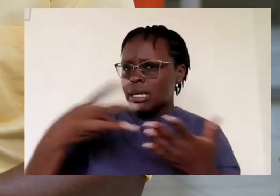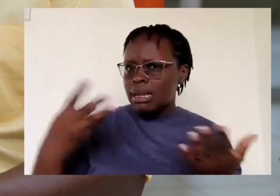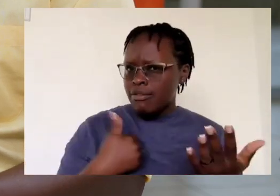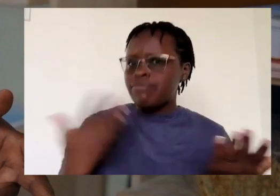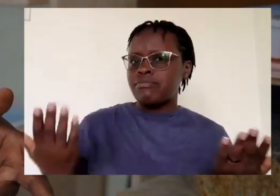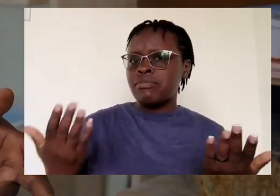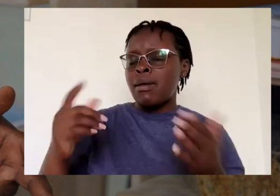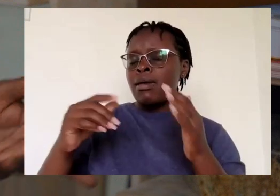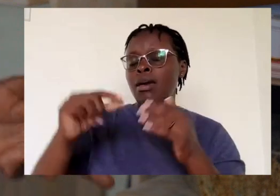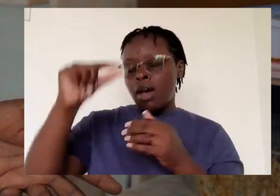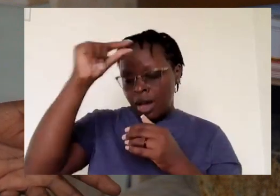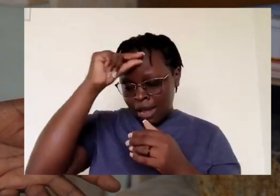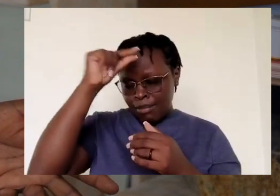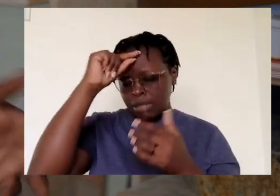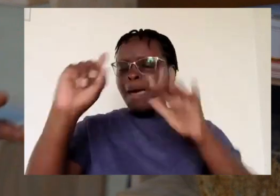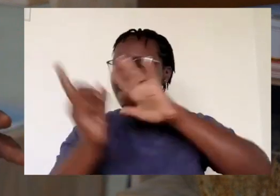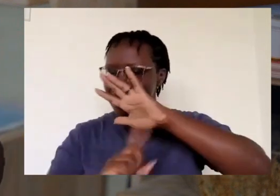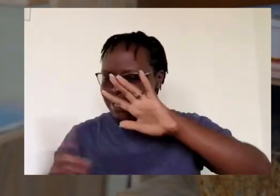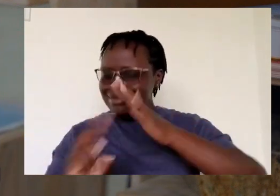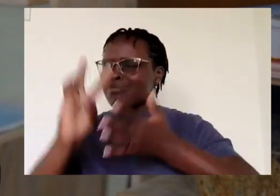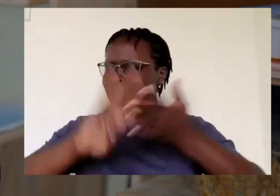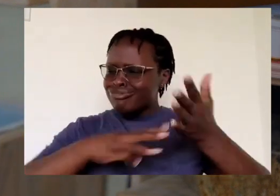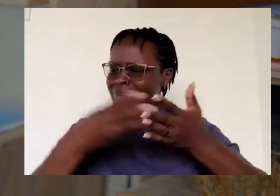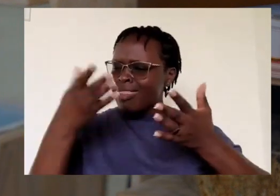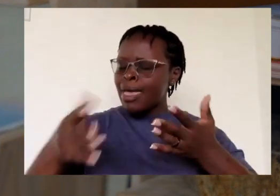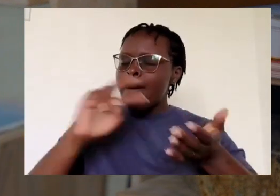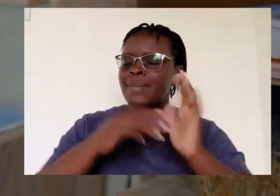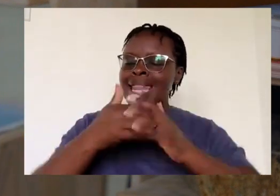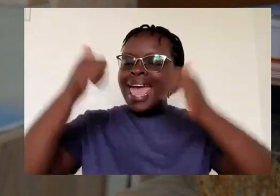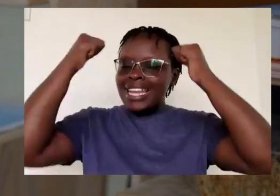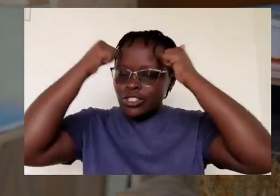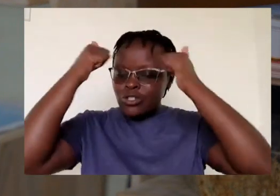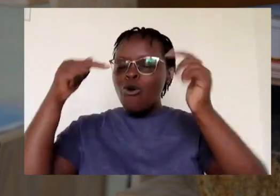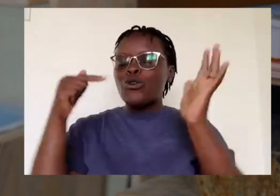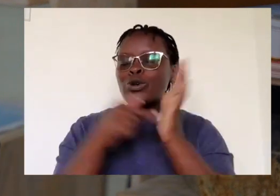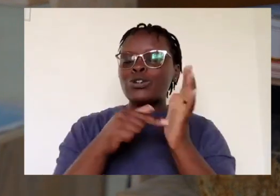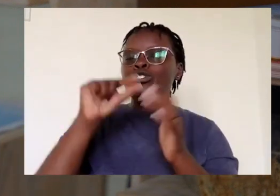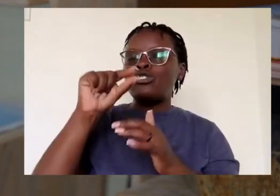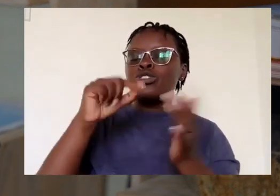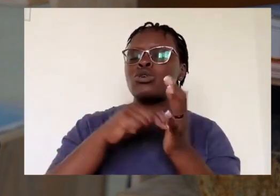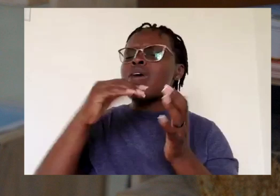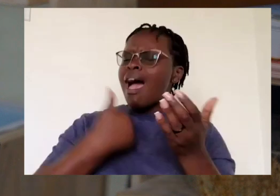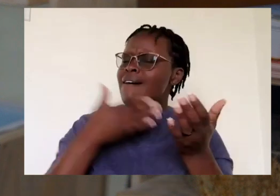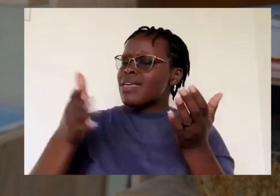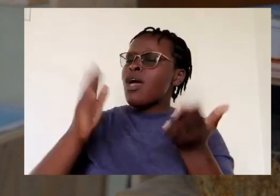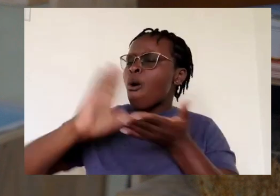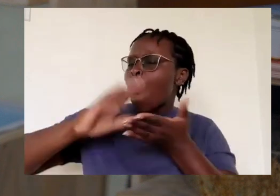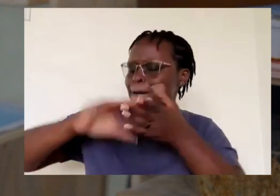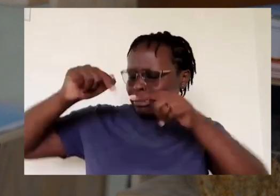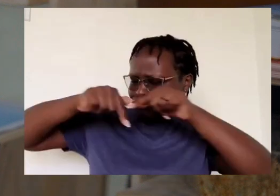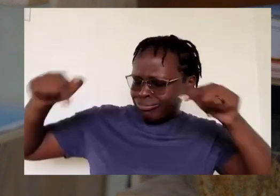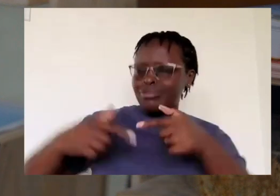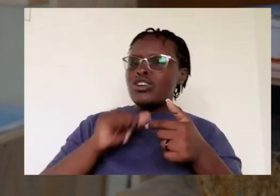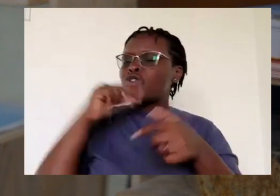website. I mean, the ministry is public. The ministry is everywhere. If you go to education.go.ke, that's our website. There's a comment